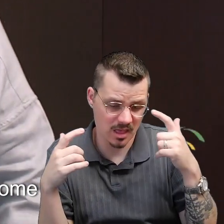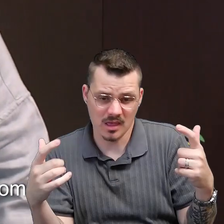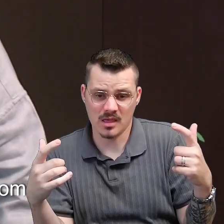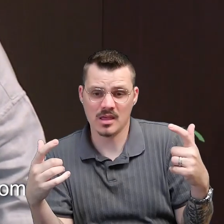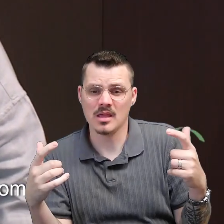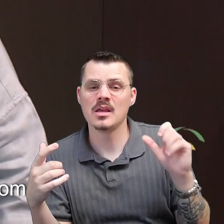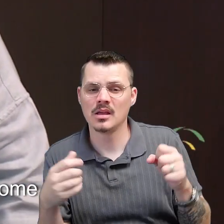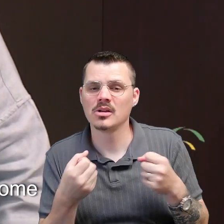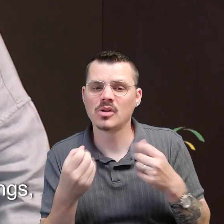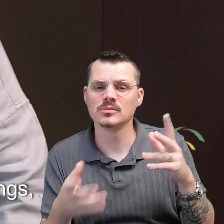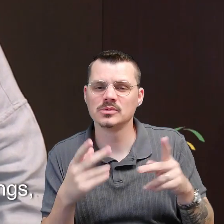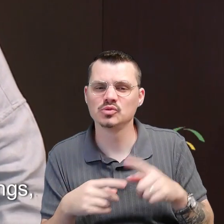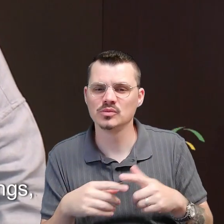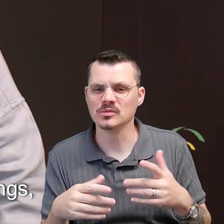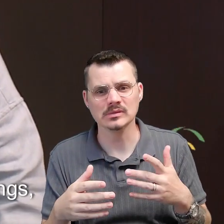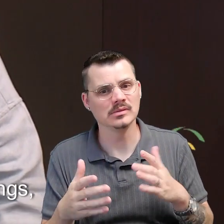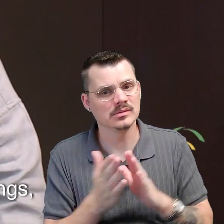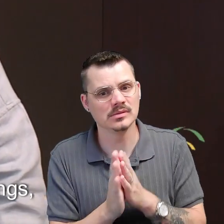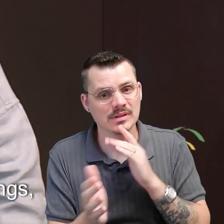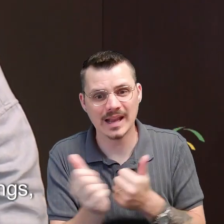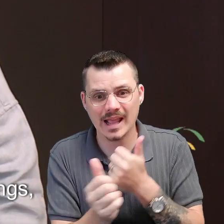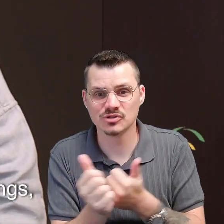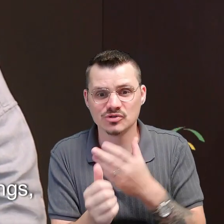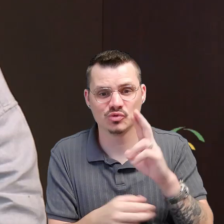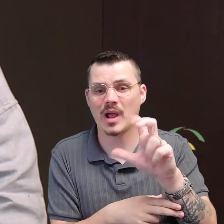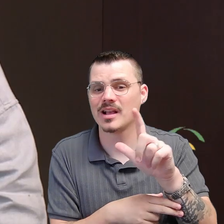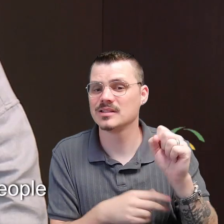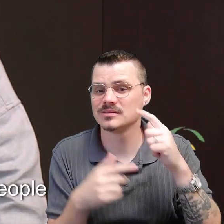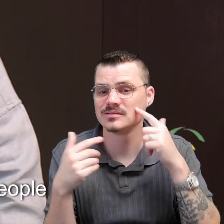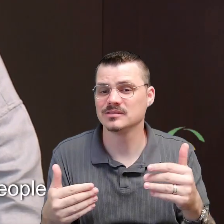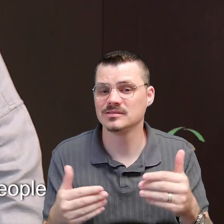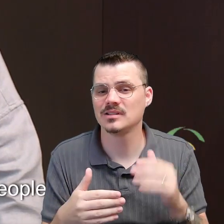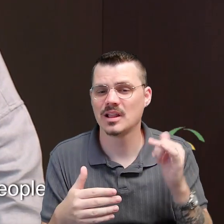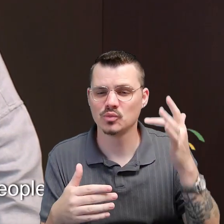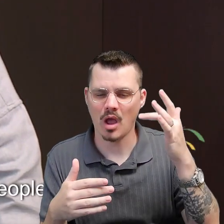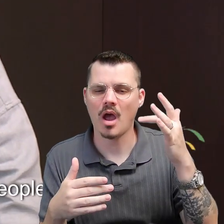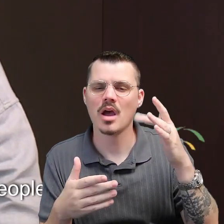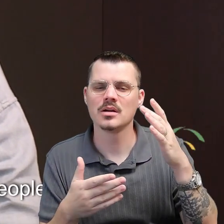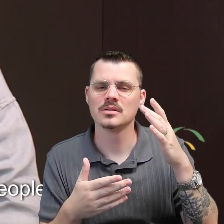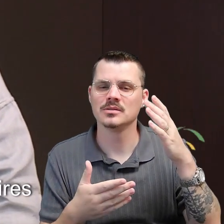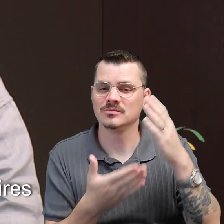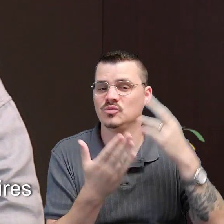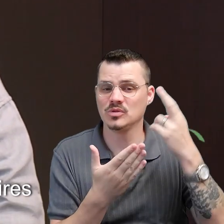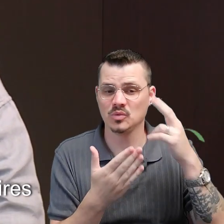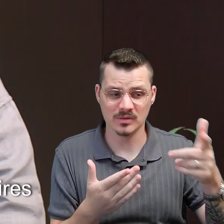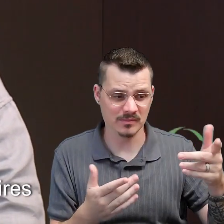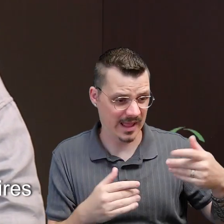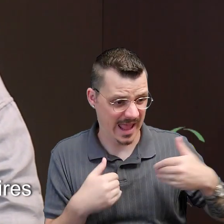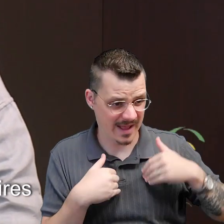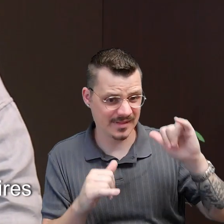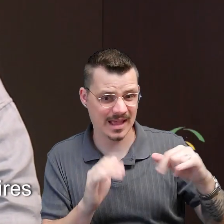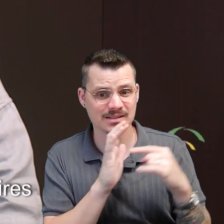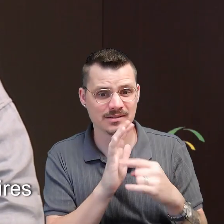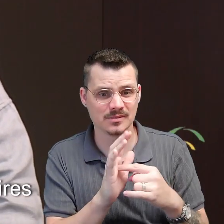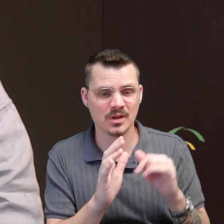cause people to do some pretty dangerous, reckless things. And it's part of the reason why when people have that particular